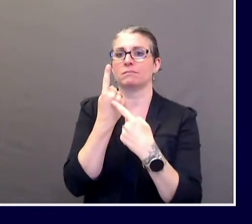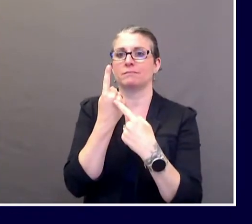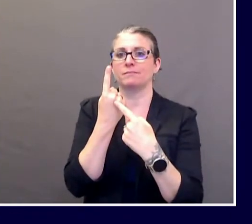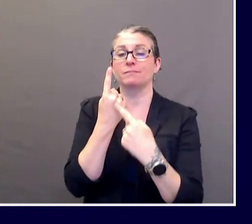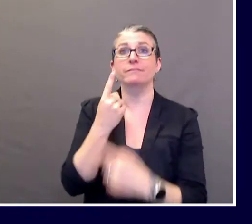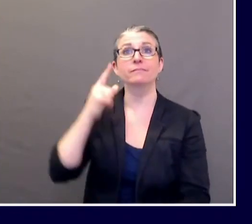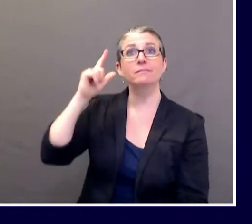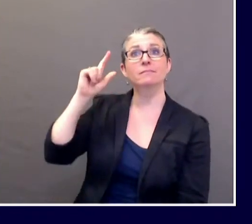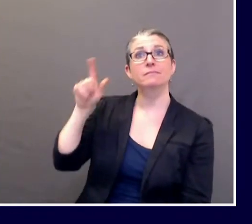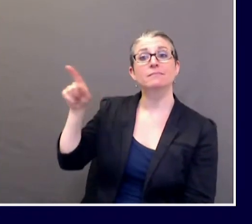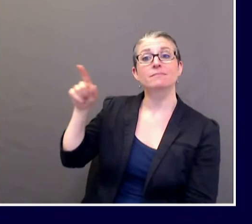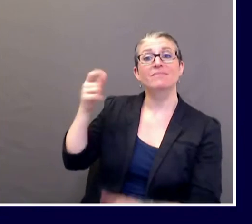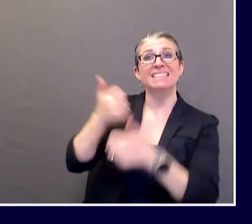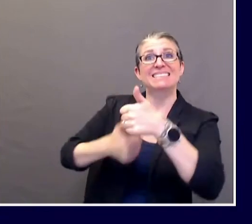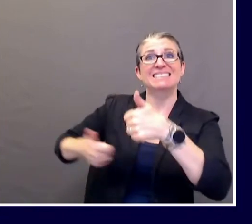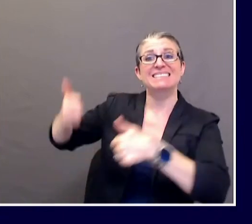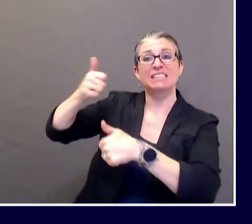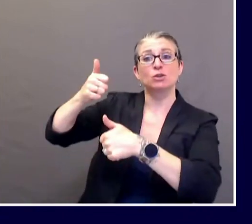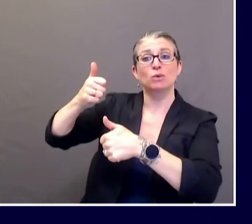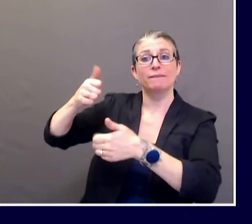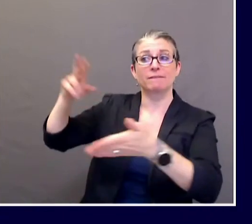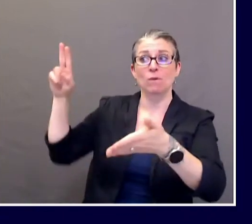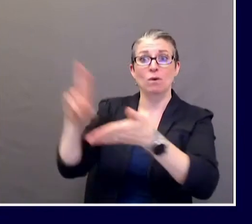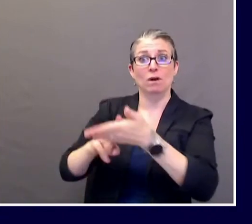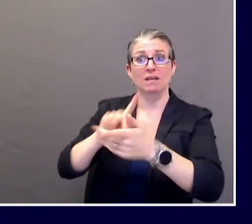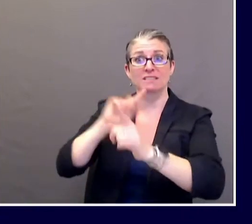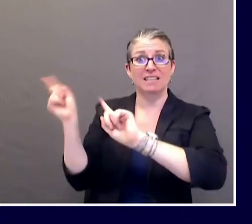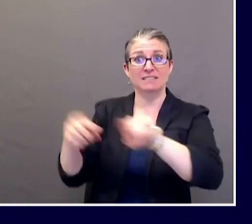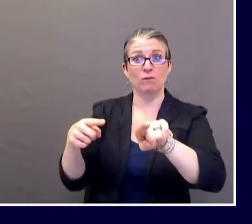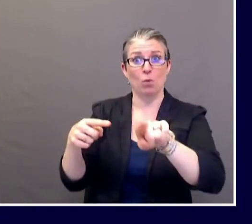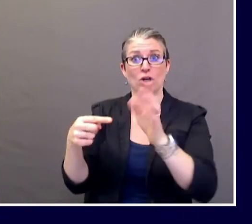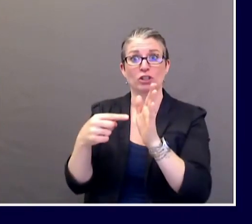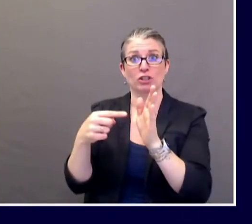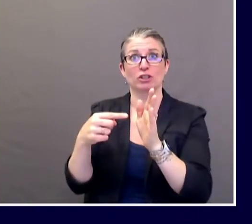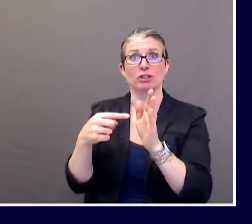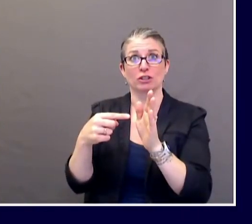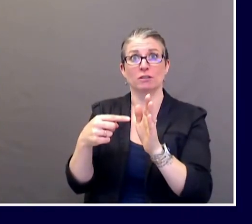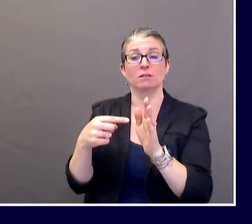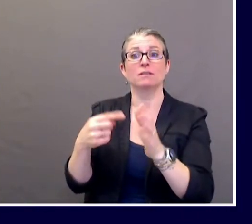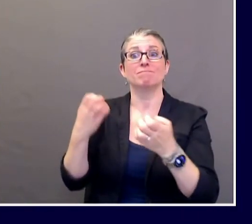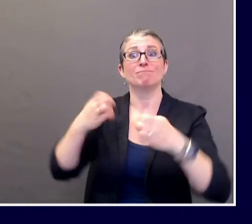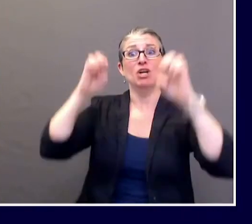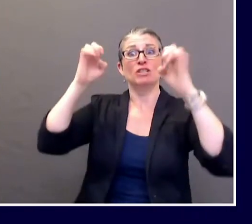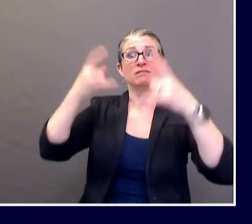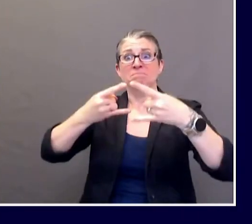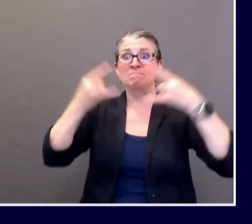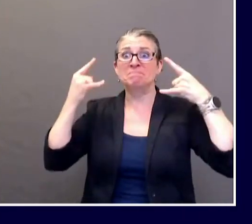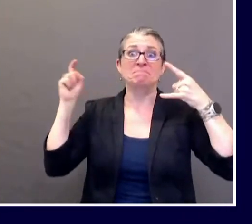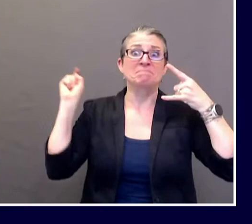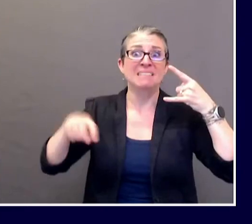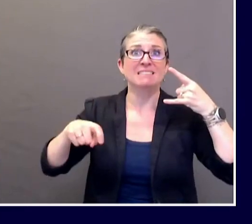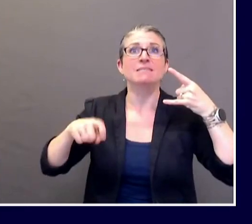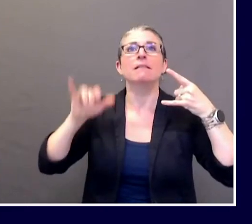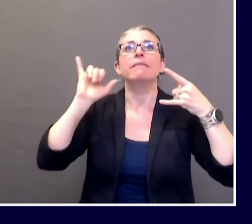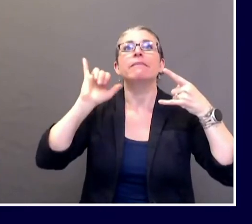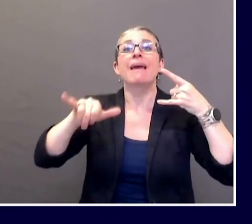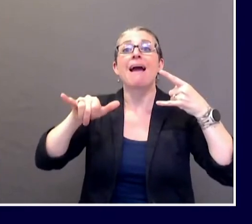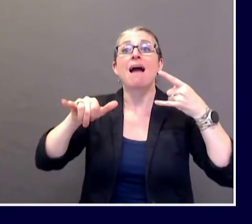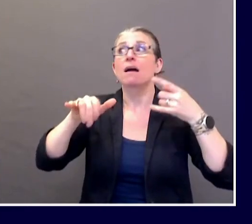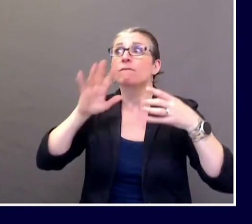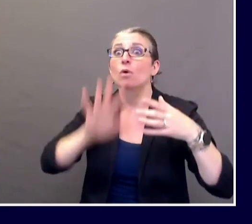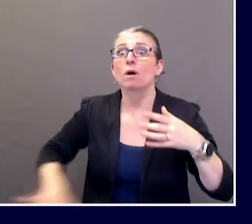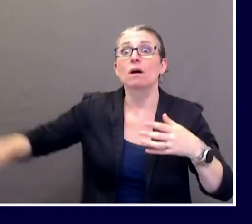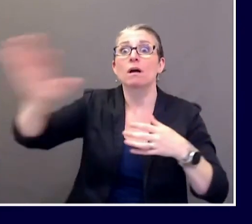face masks in public settings. We're removing the part about outdoor settings, keeping the one about indoor